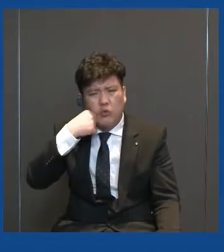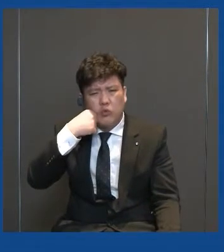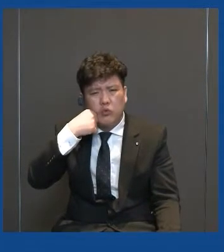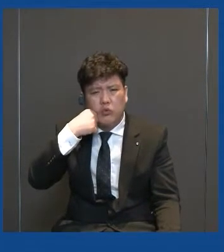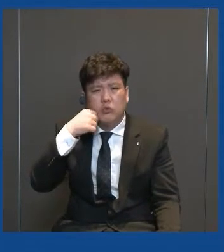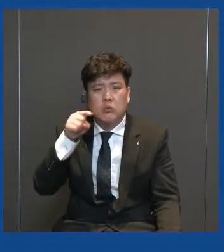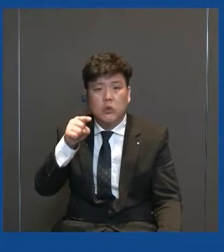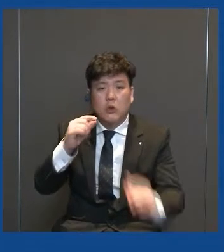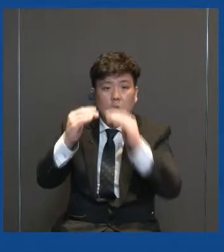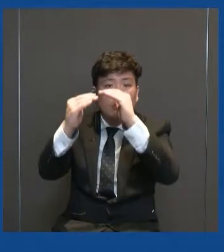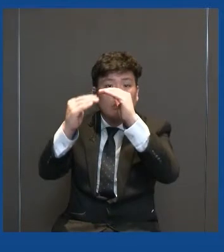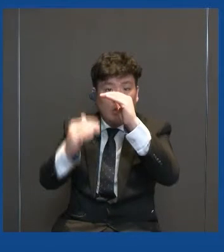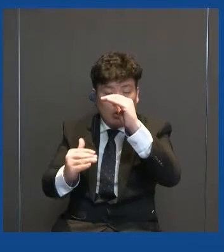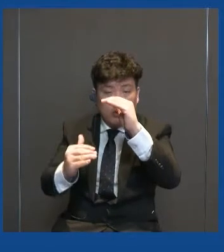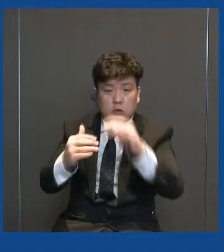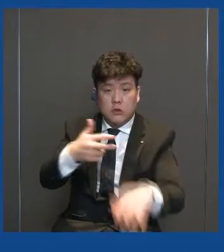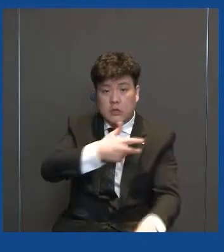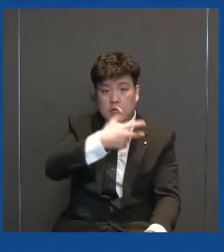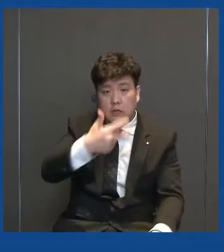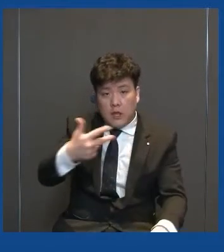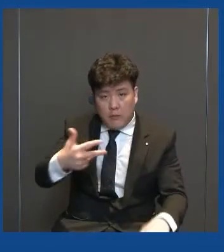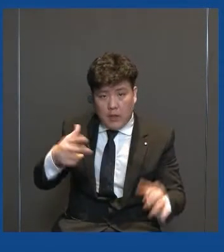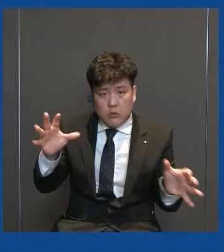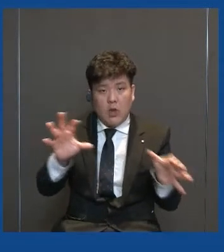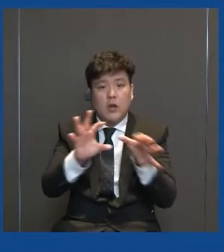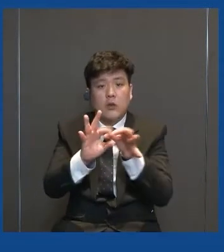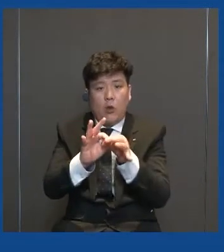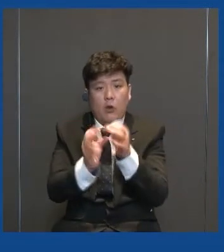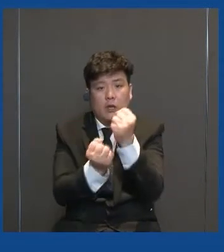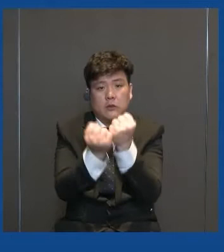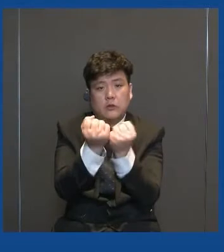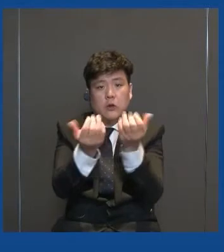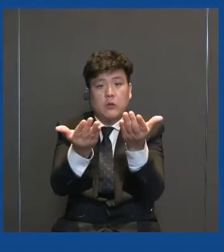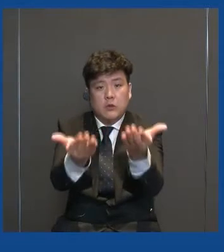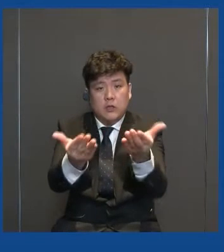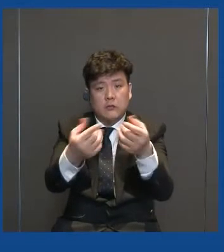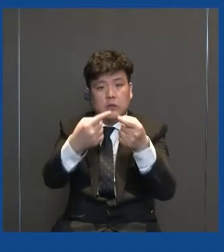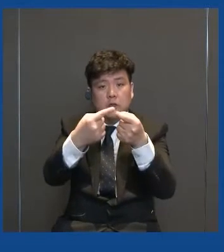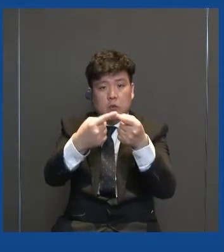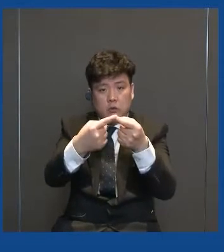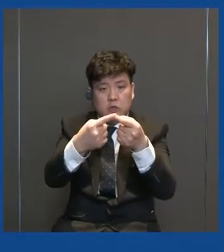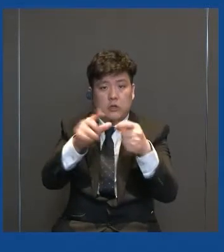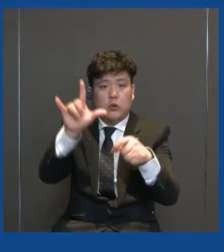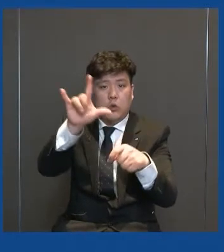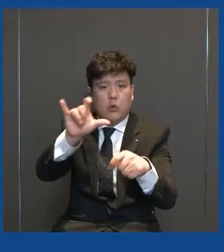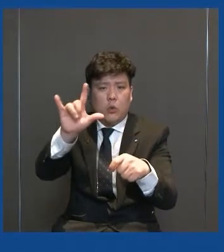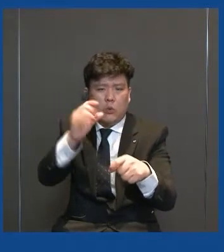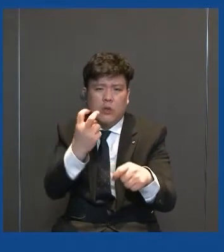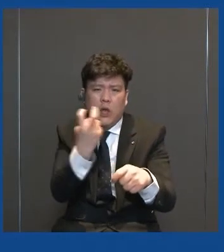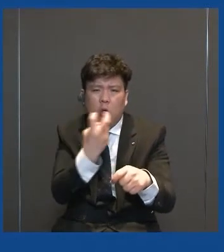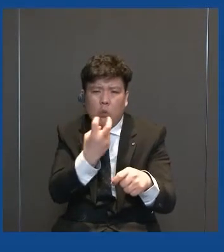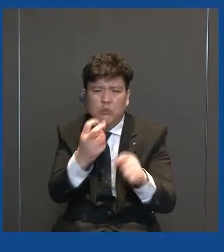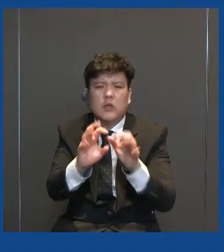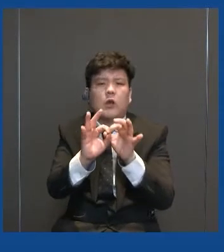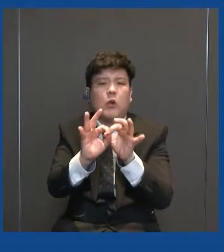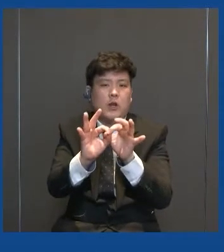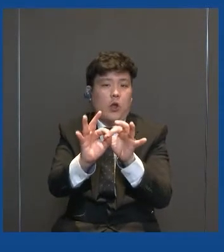So, for the first one, systematic testing for COVID-19. The high rate of deaths